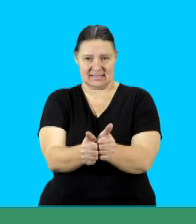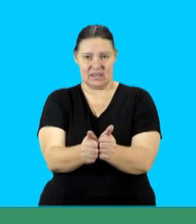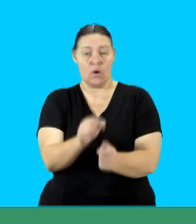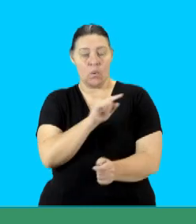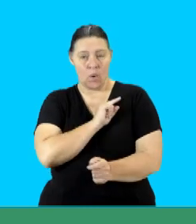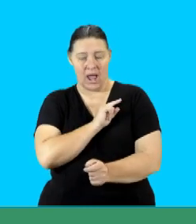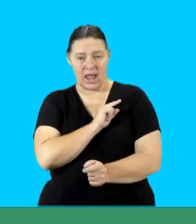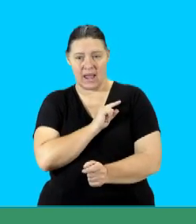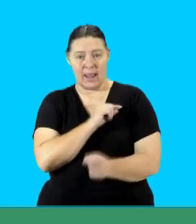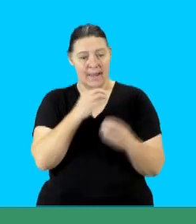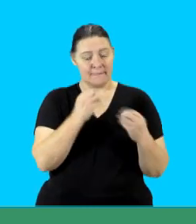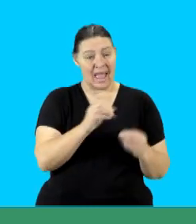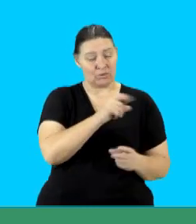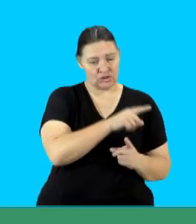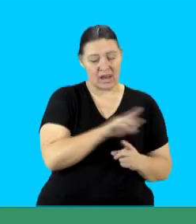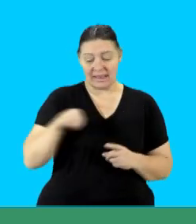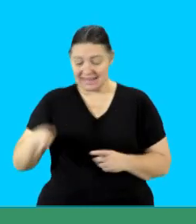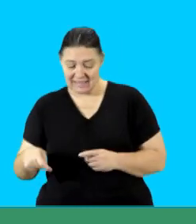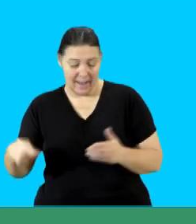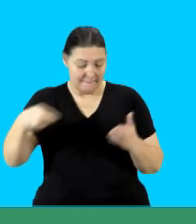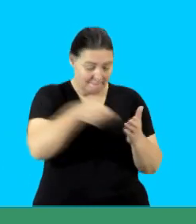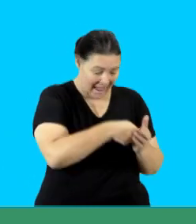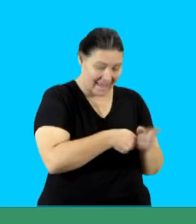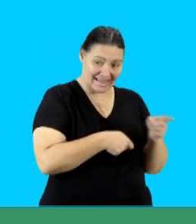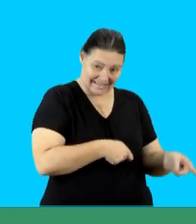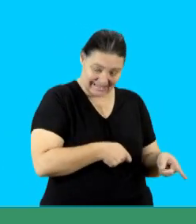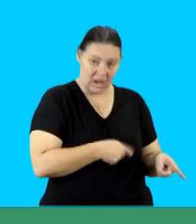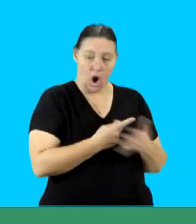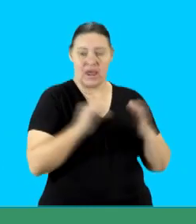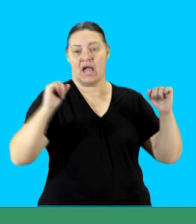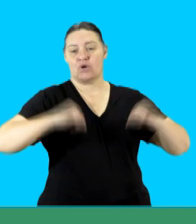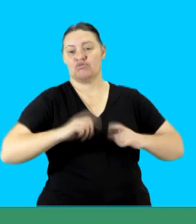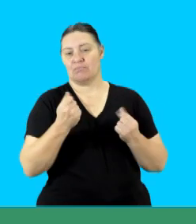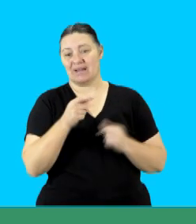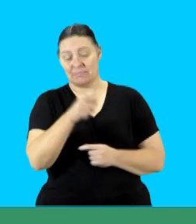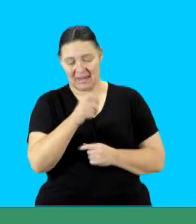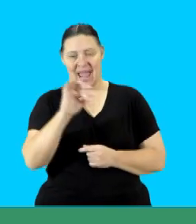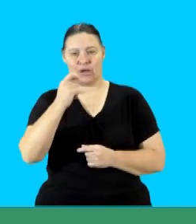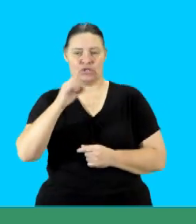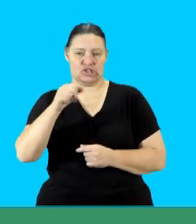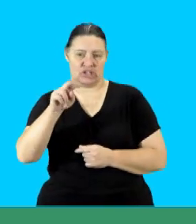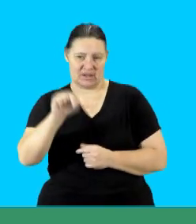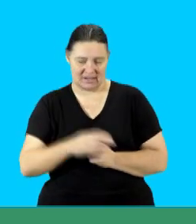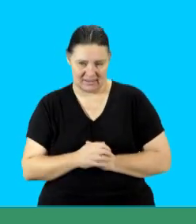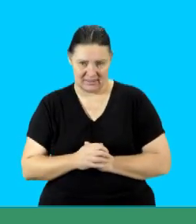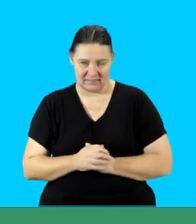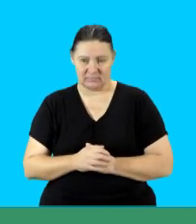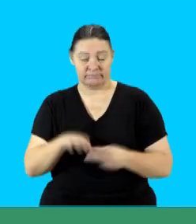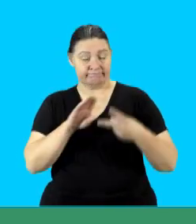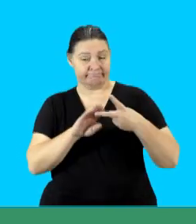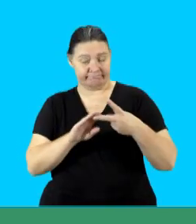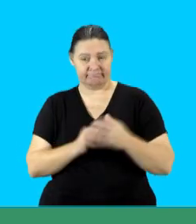Acquisitions happen when a business buys another business at an agreed price. Now, let's move on to the